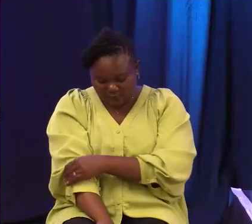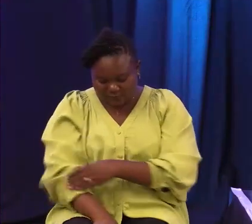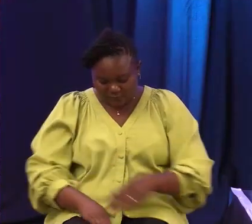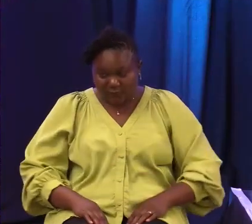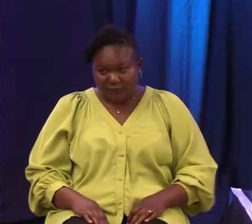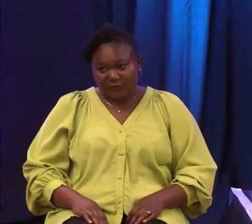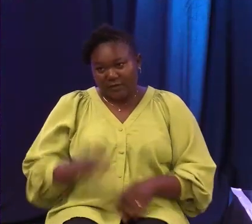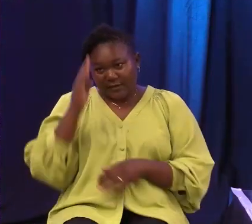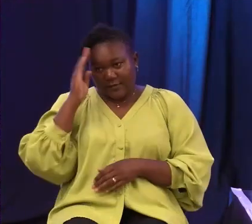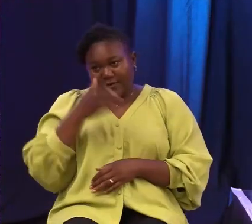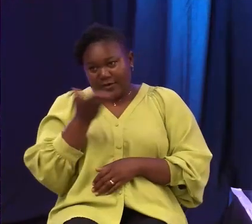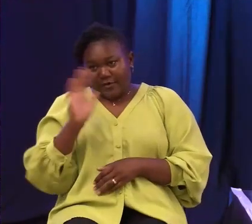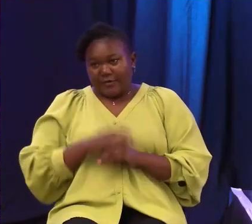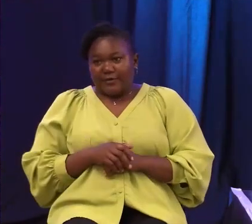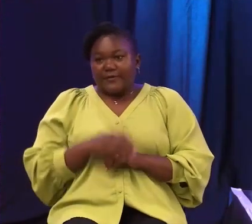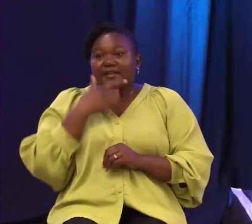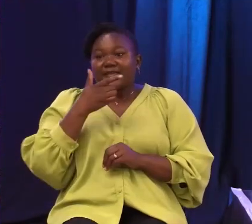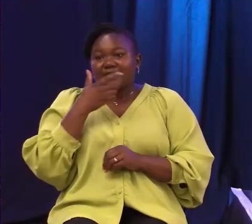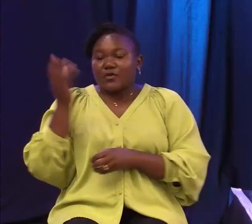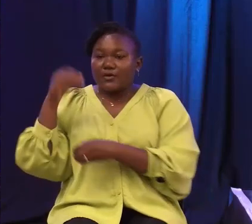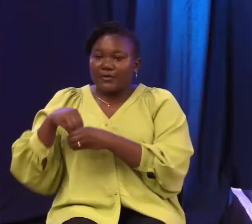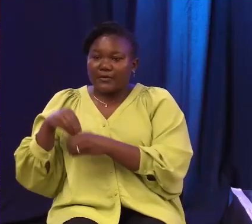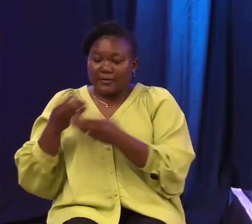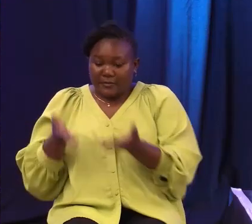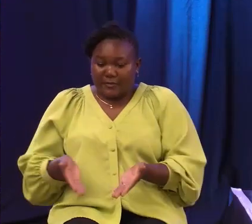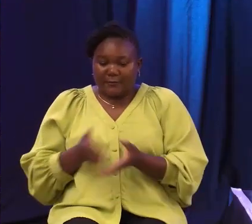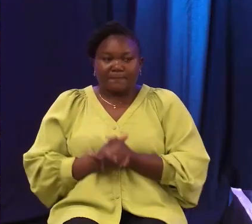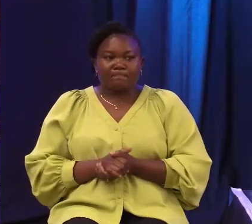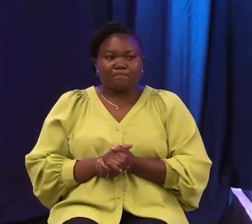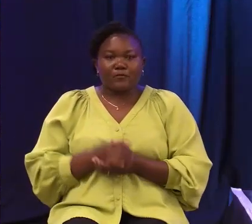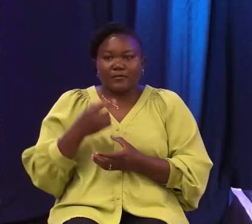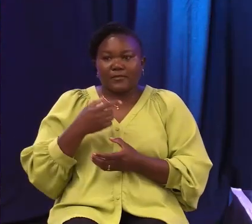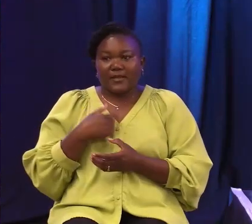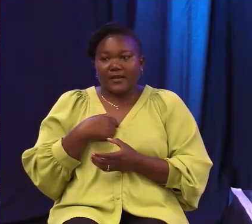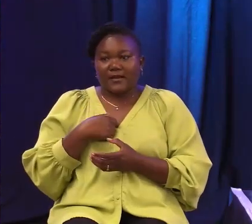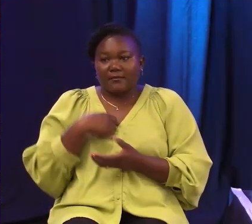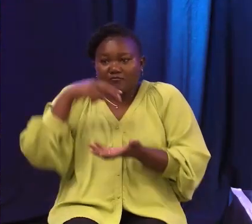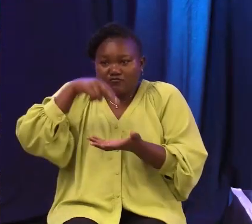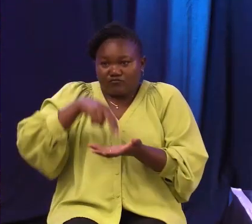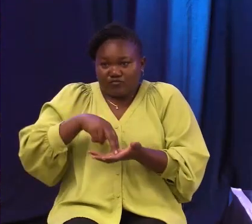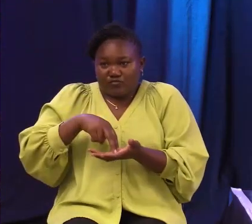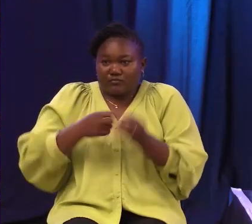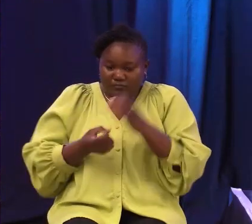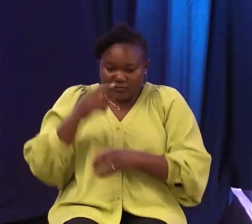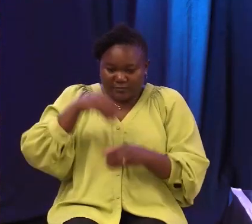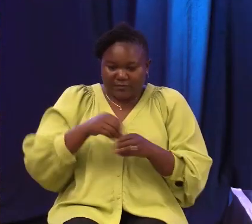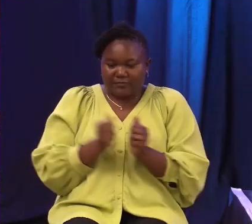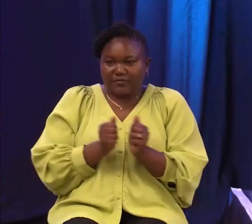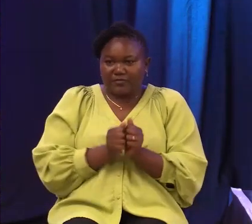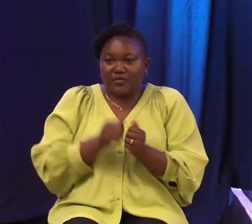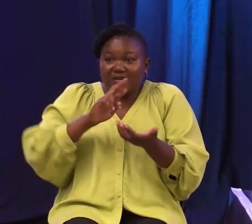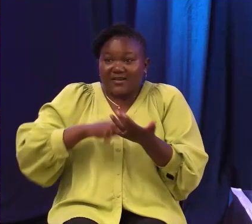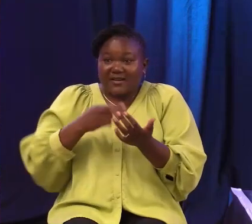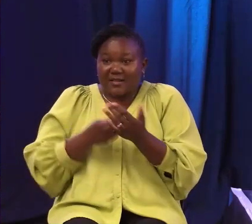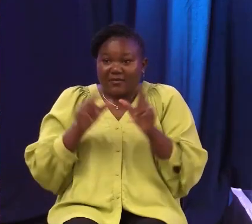Good afternoon to you all, and thank you for joining us today. I stand by the protocol established. On behalf of the